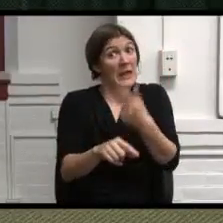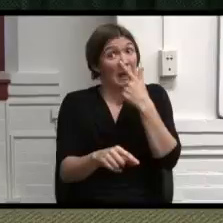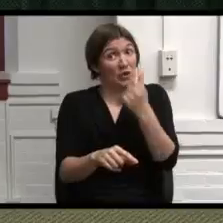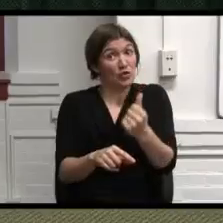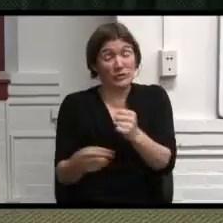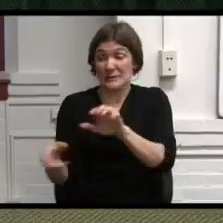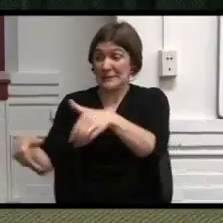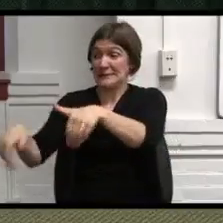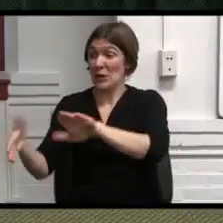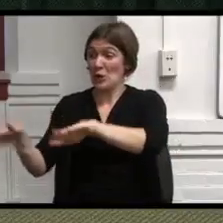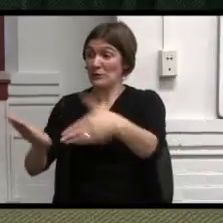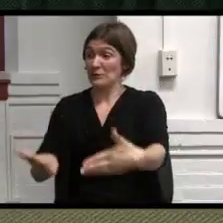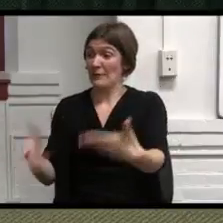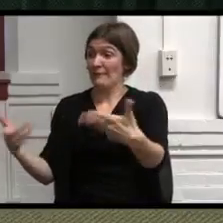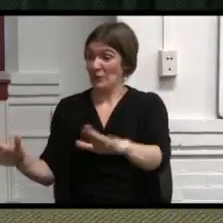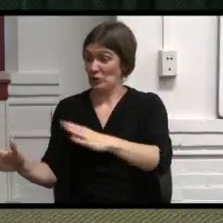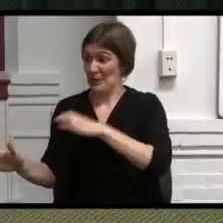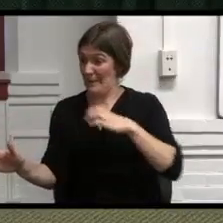the wrong